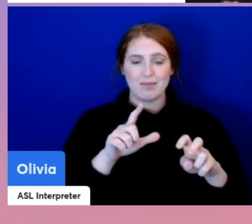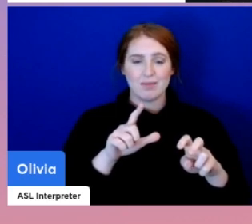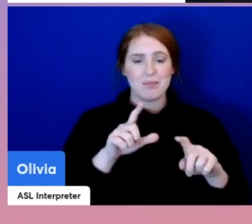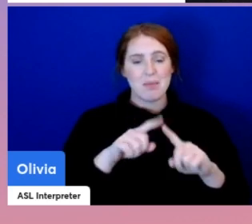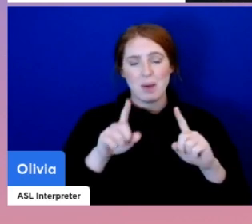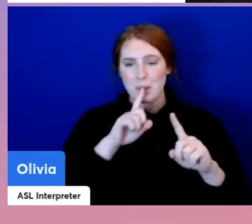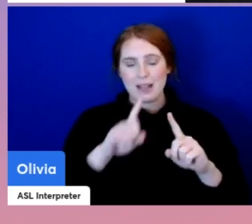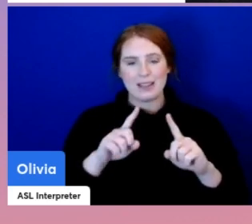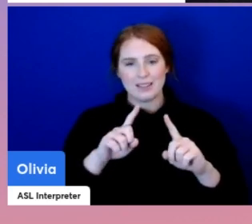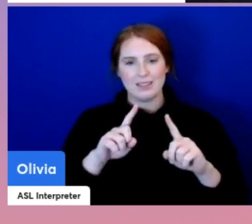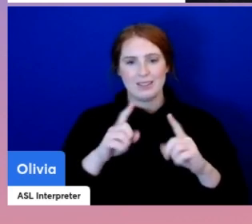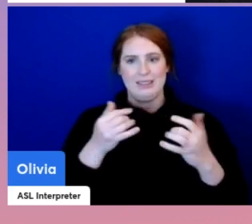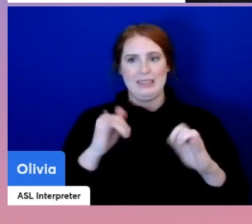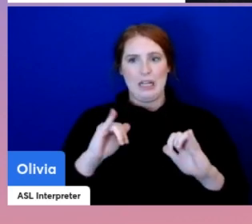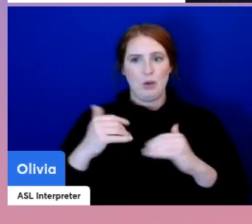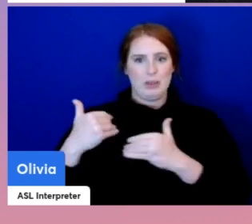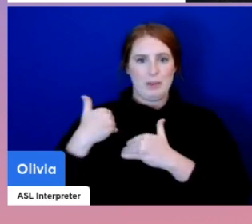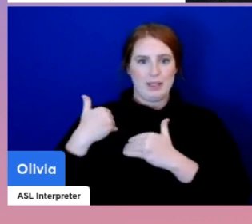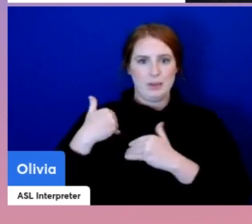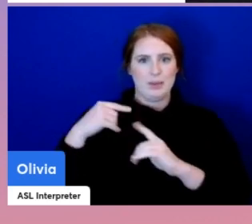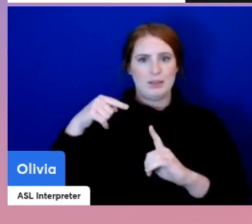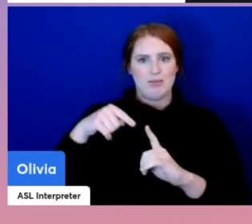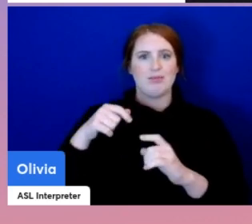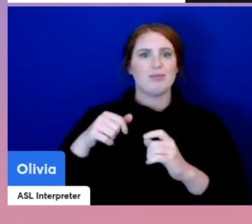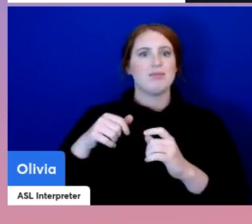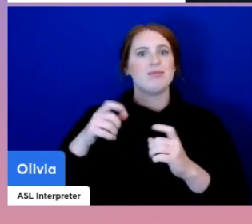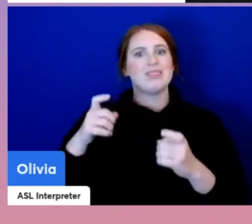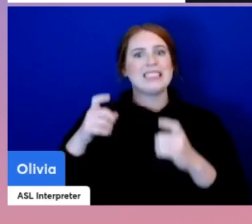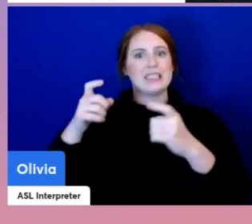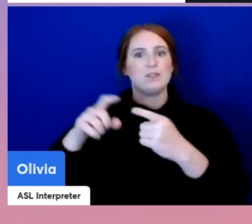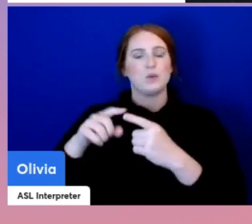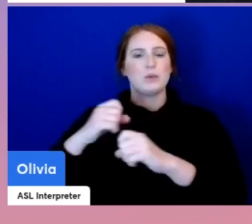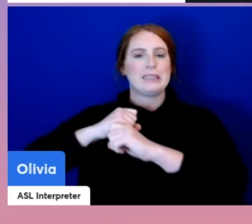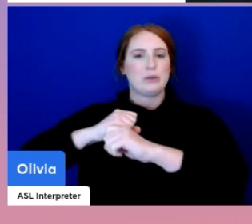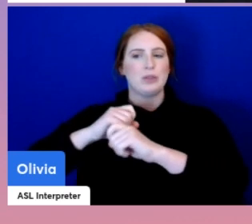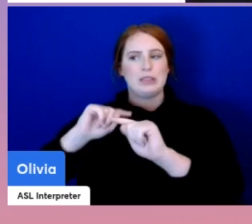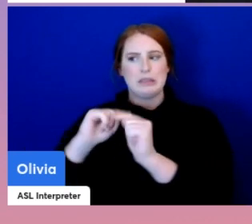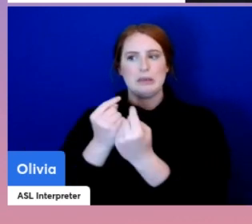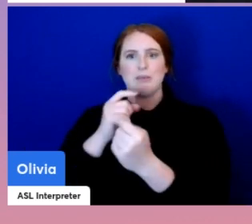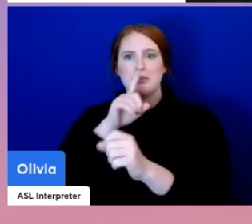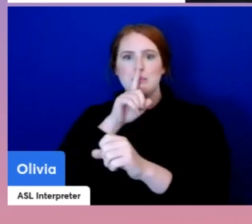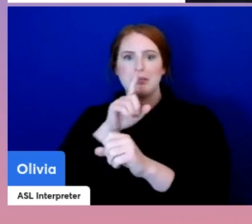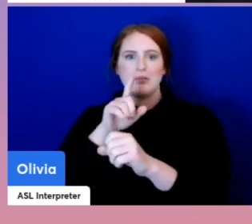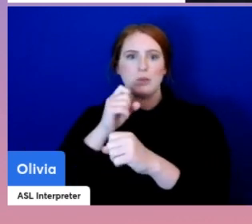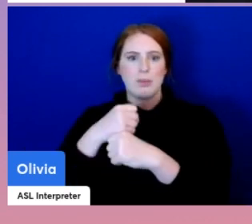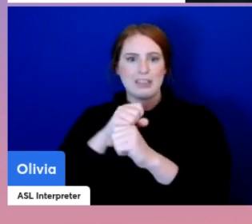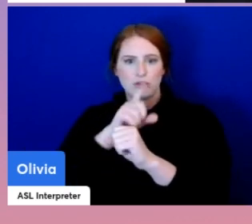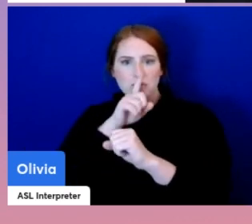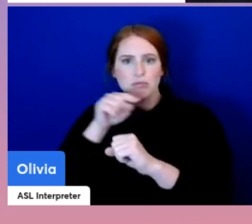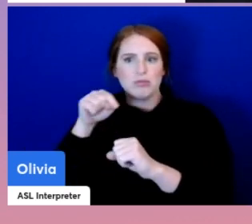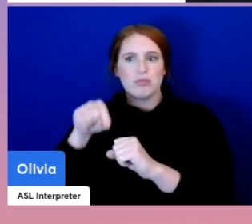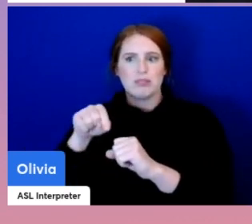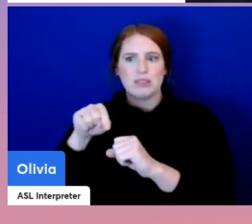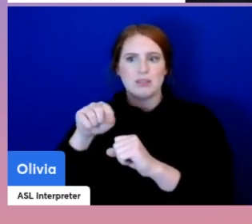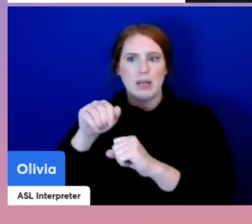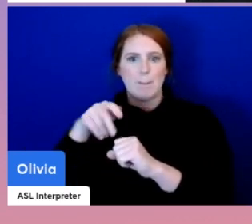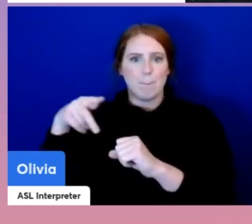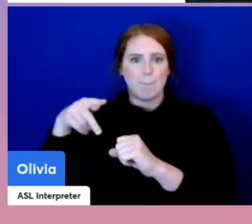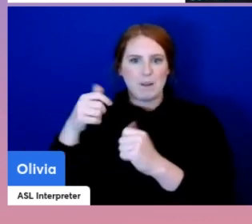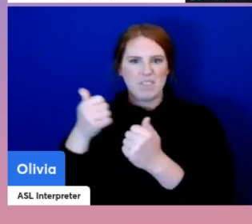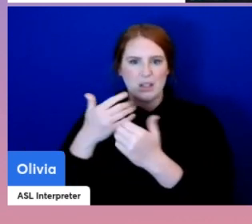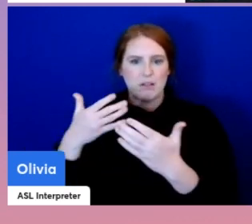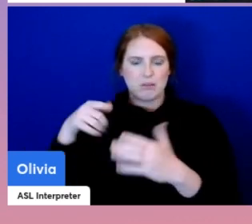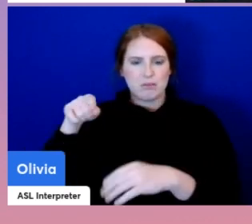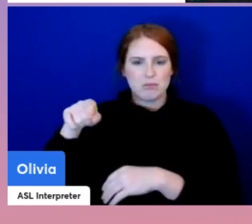day, the core responsibility still lies with the security team to ensure that the application is secure. So although they may feel like Santa at the moment, they